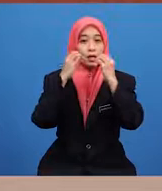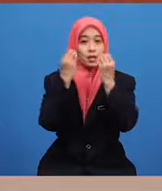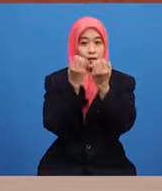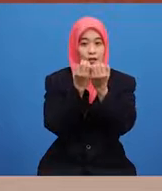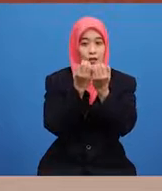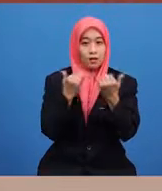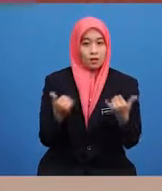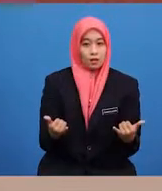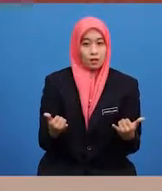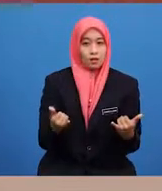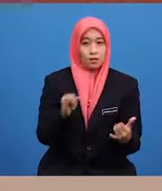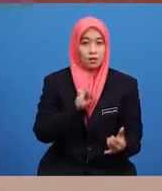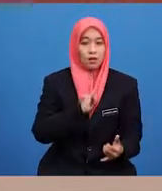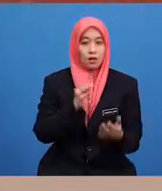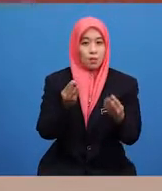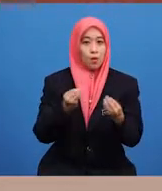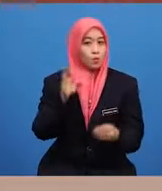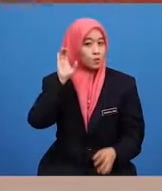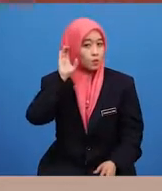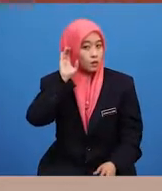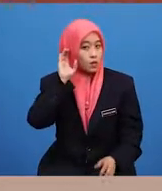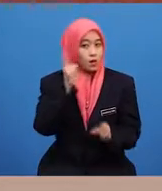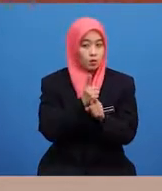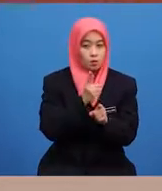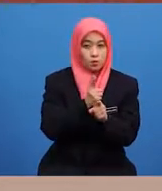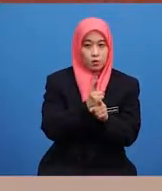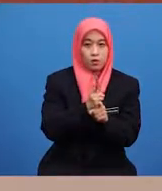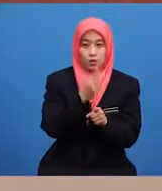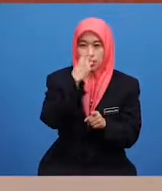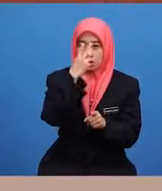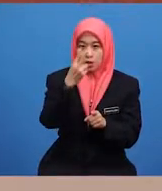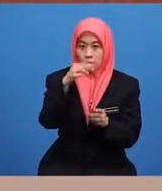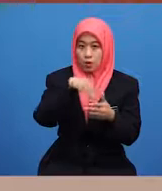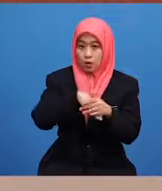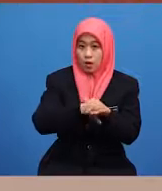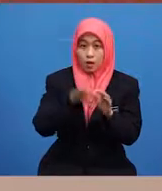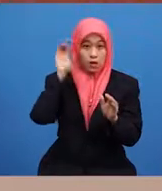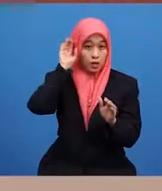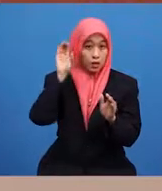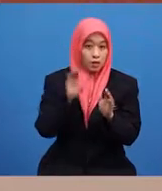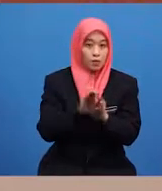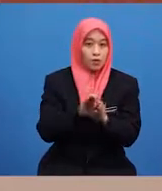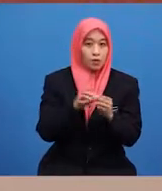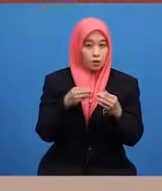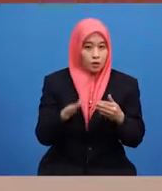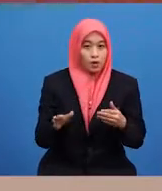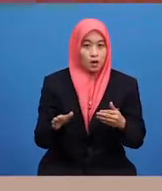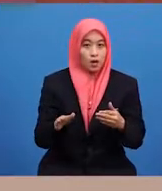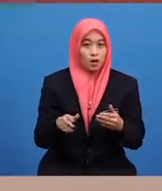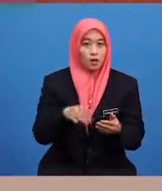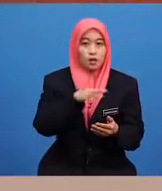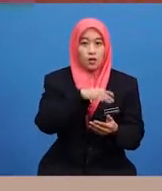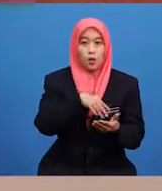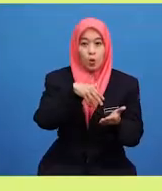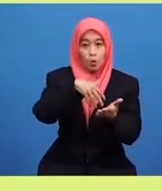Now, I want you to listen carefully and look at the pictures. Then, repeat